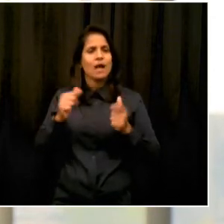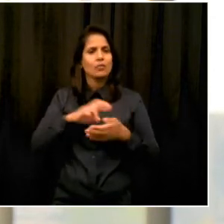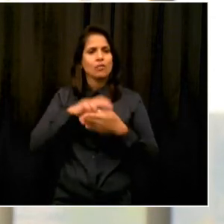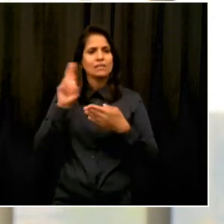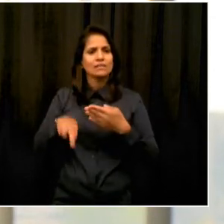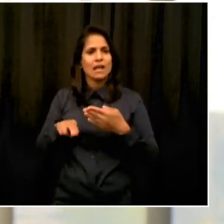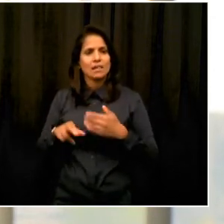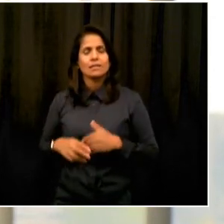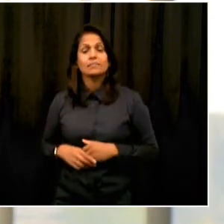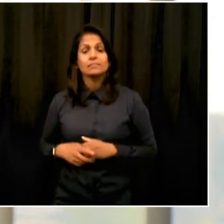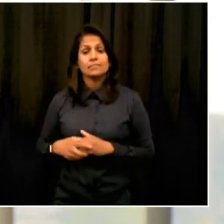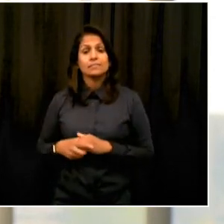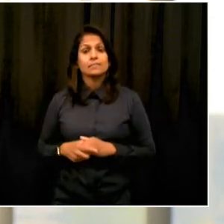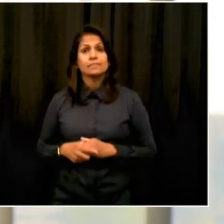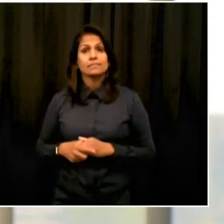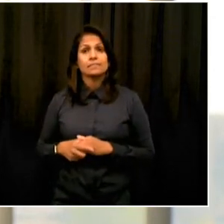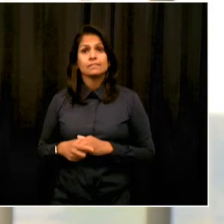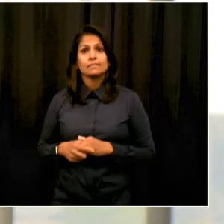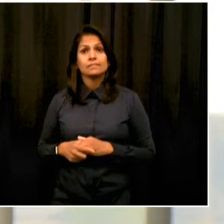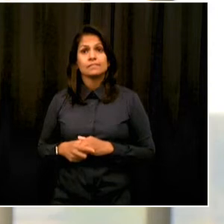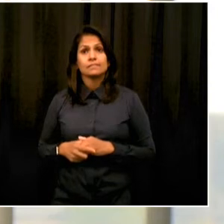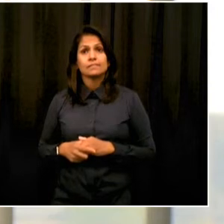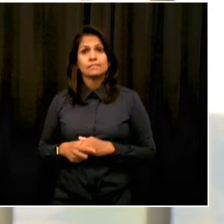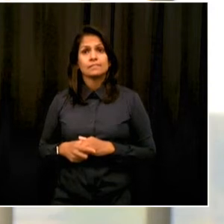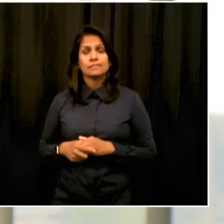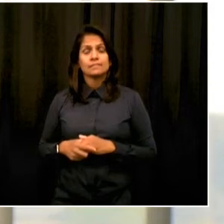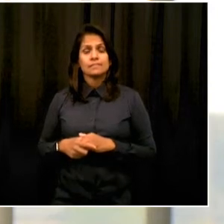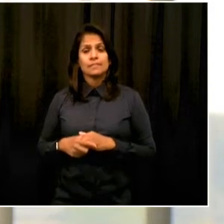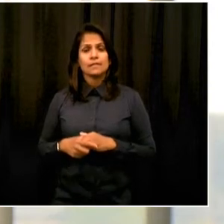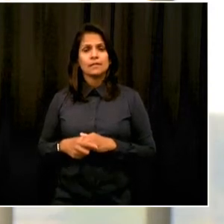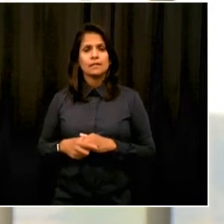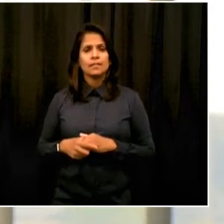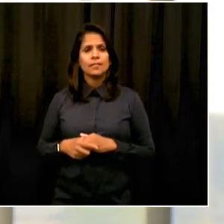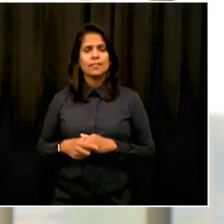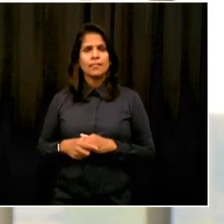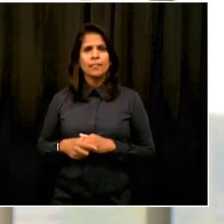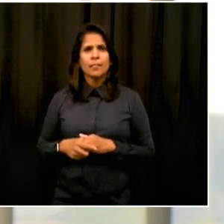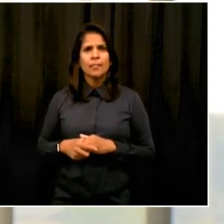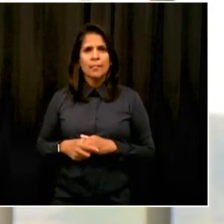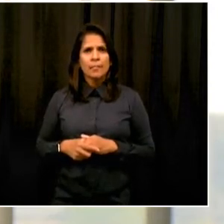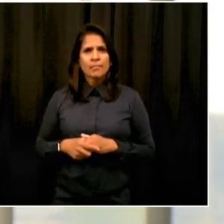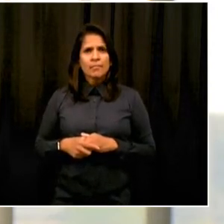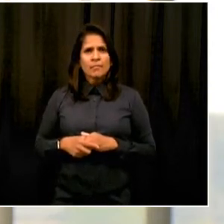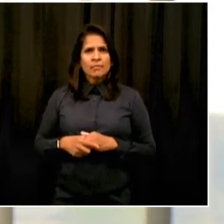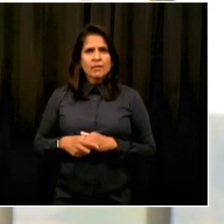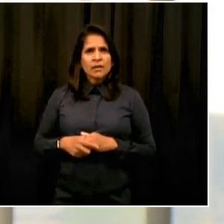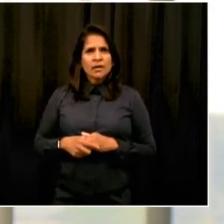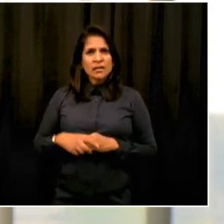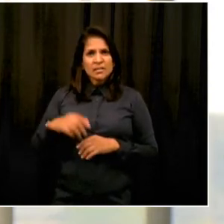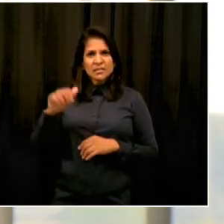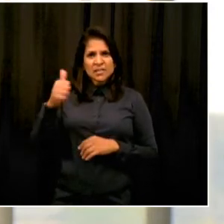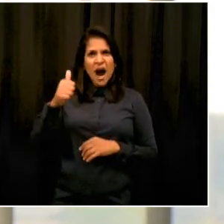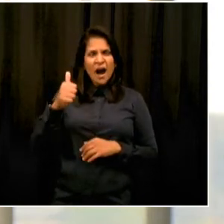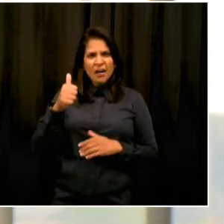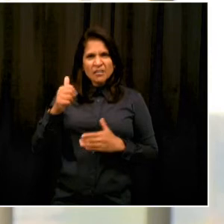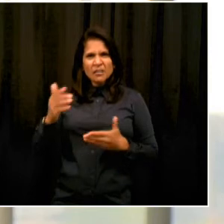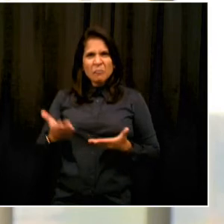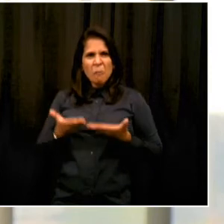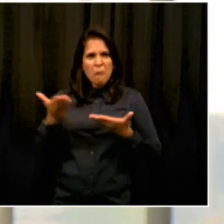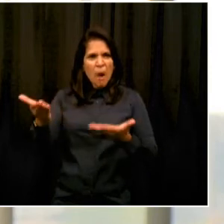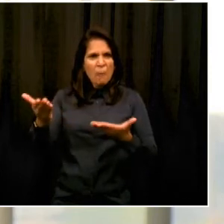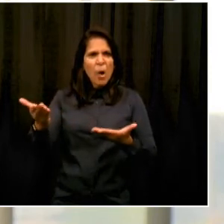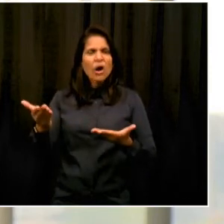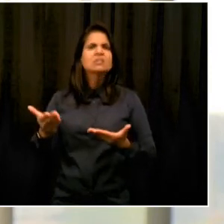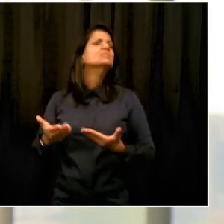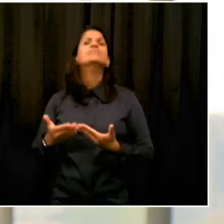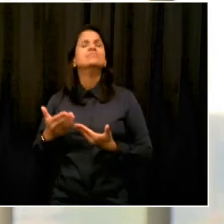to get a substantial amount of interest. We had close to 10 proposals, but this was we did it more directly targeted people who we knew